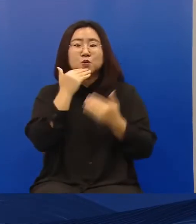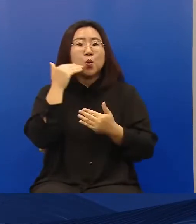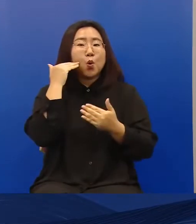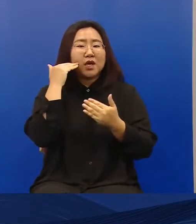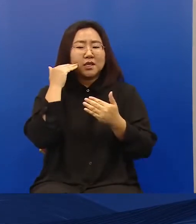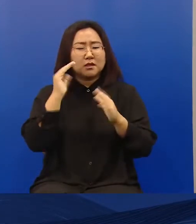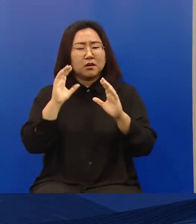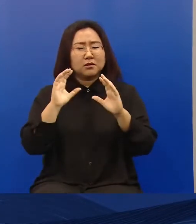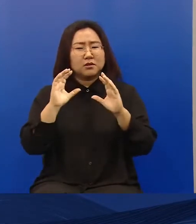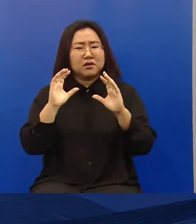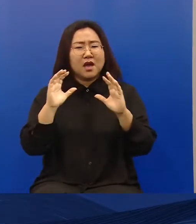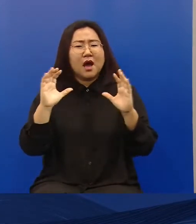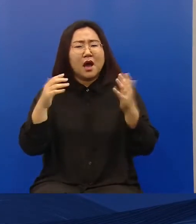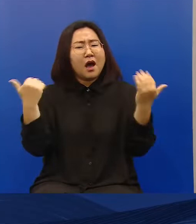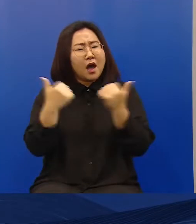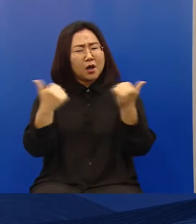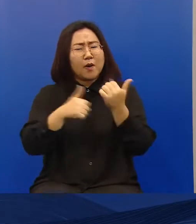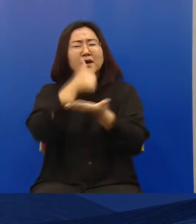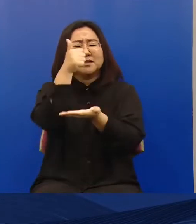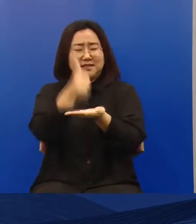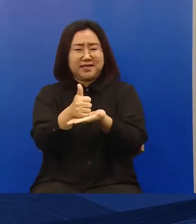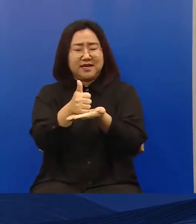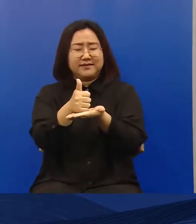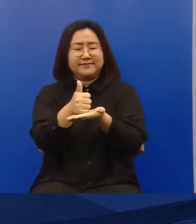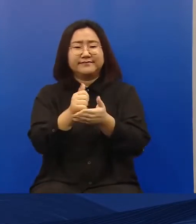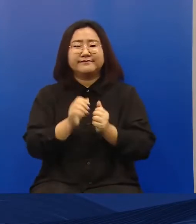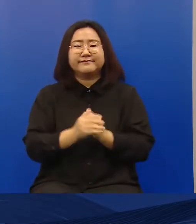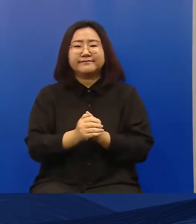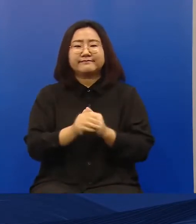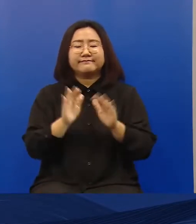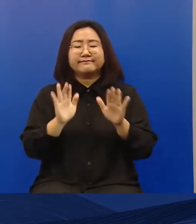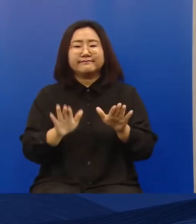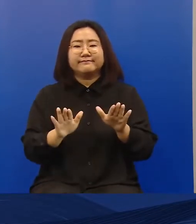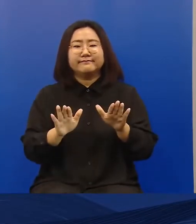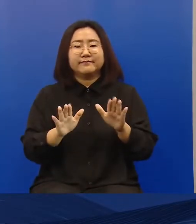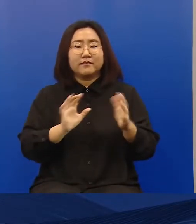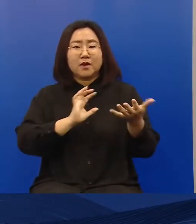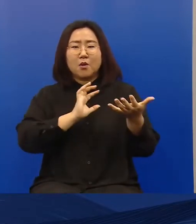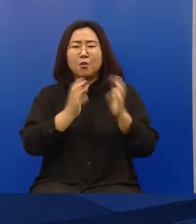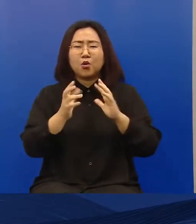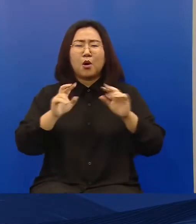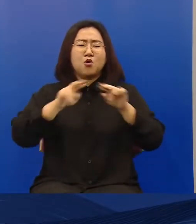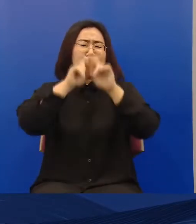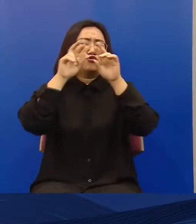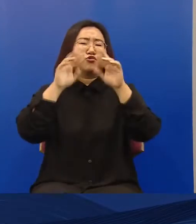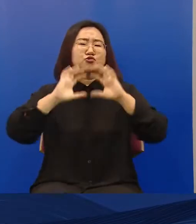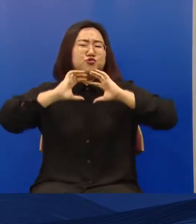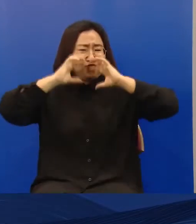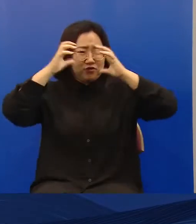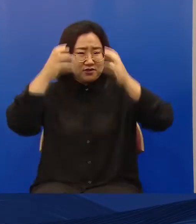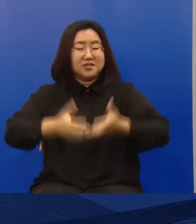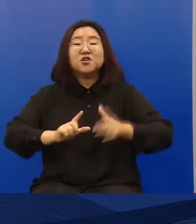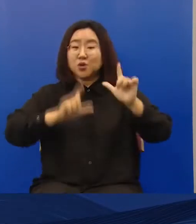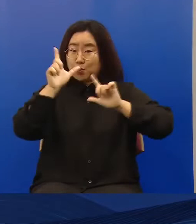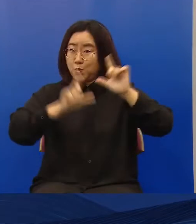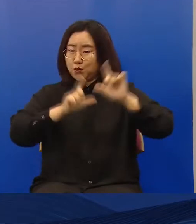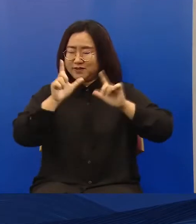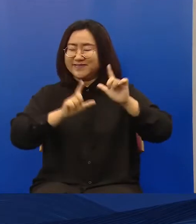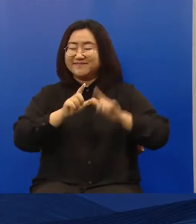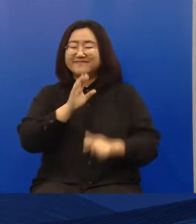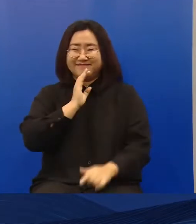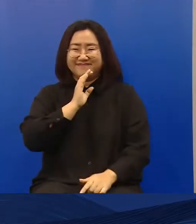and she is president of the David Peikoff Society for the Deaf at the University of